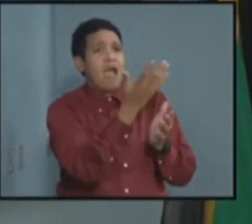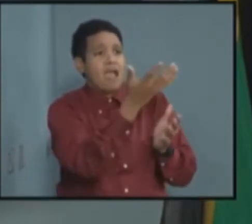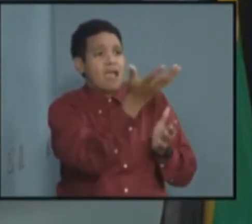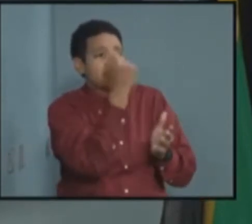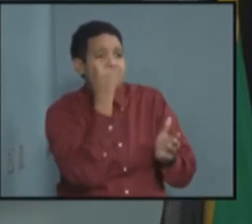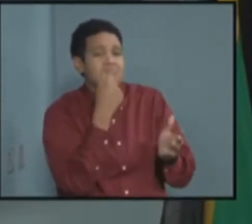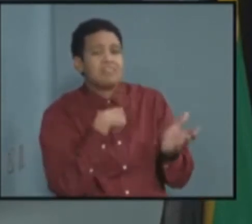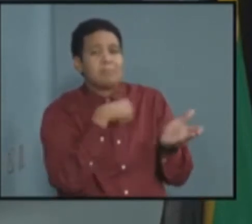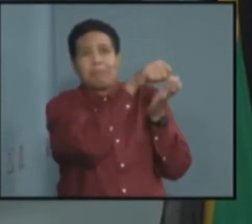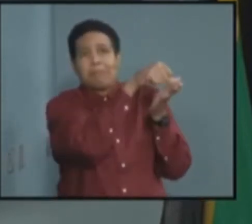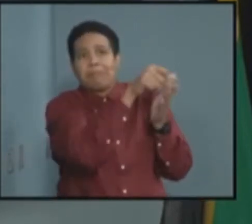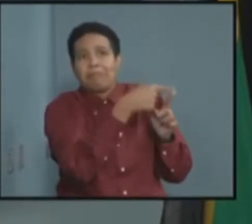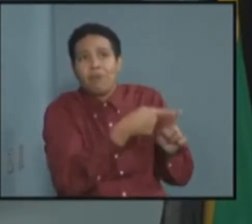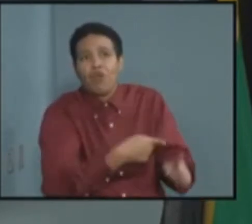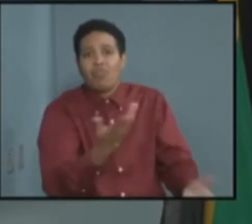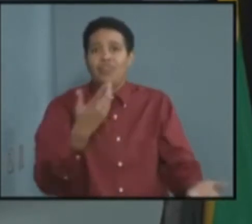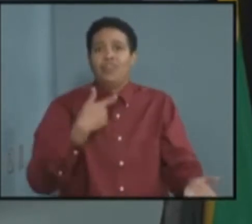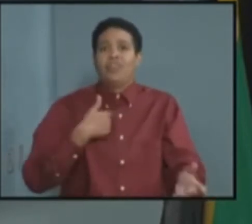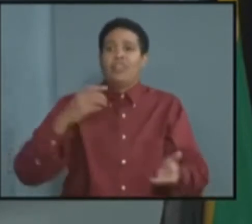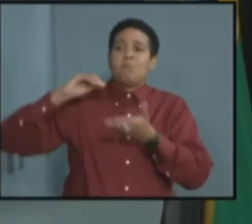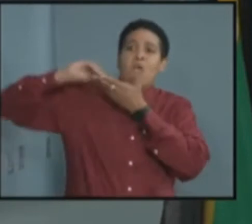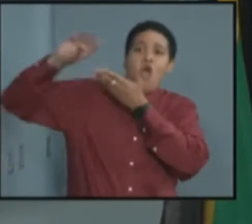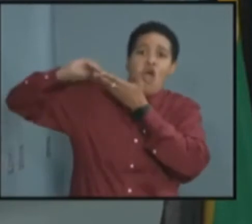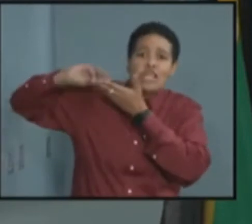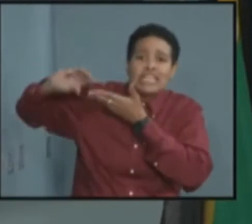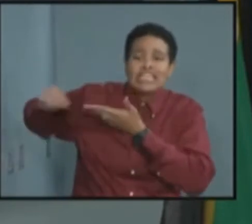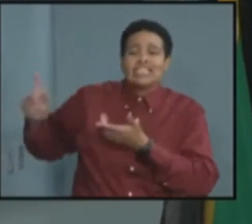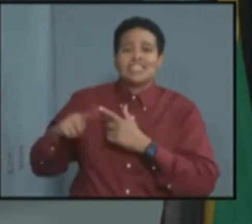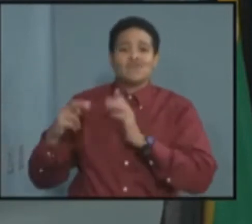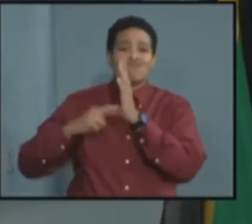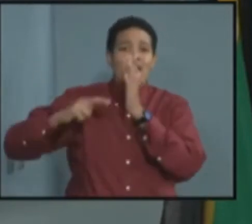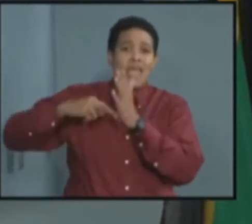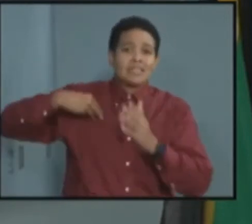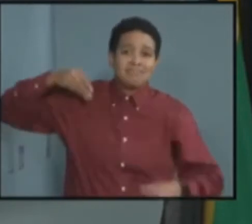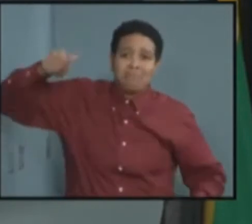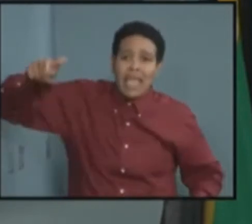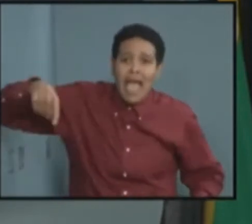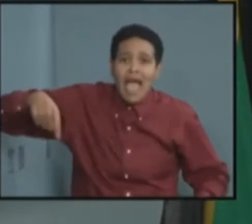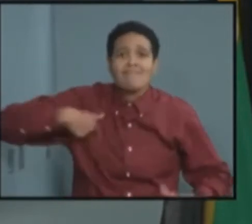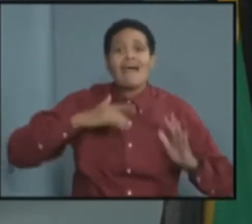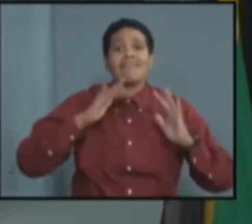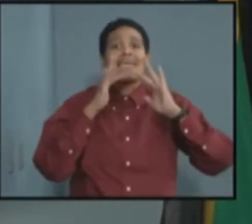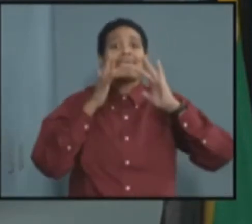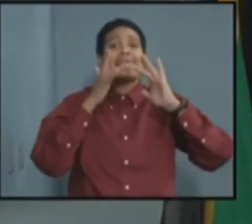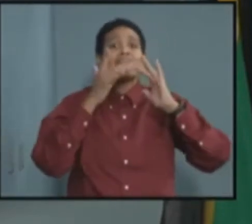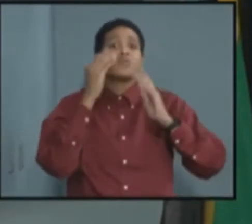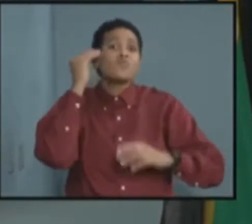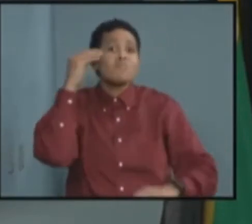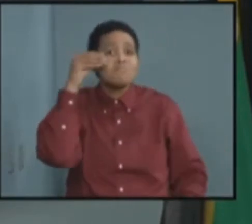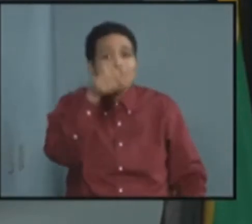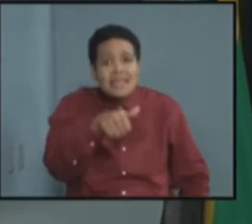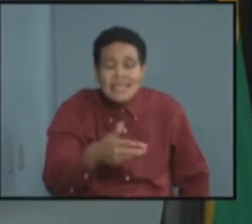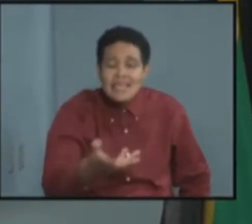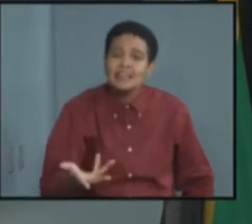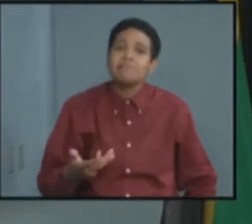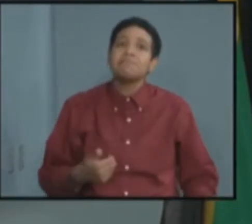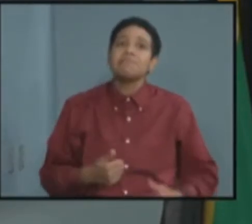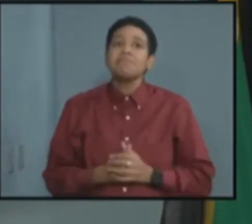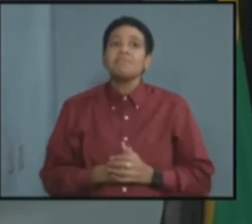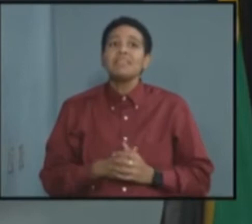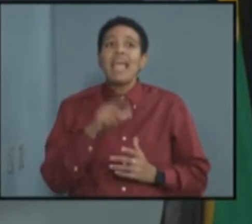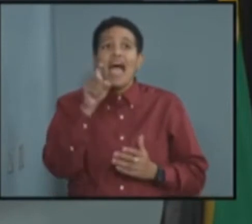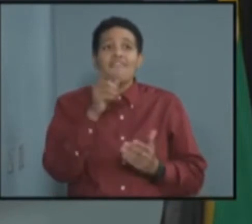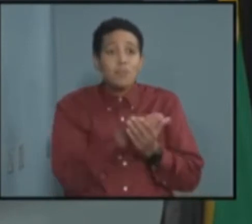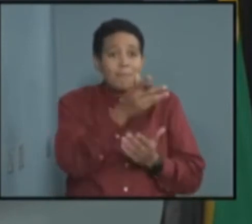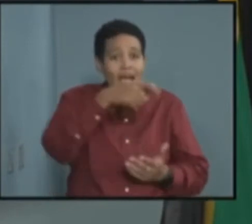obligations, mortgage obligations. They have internet services in some cases. They have to purchase